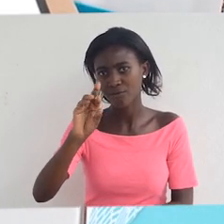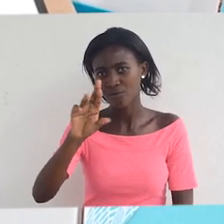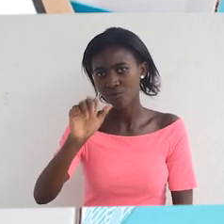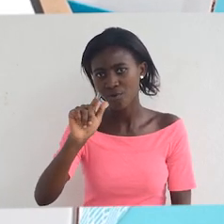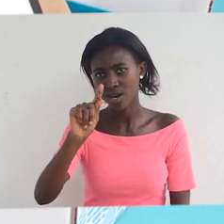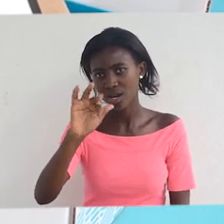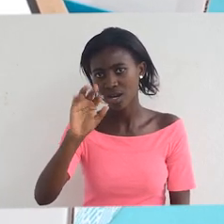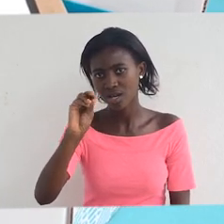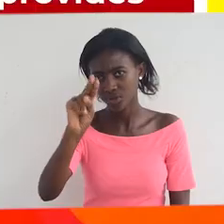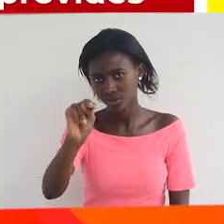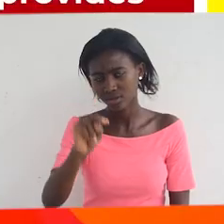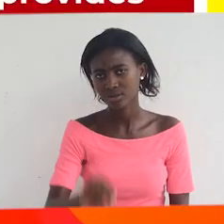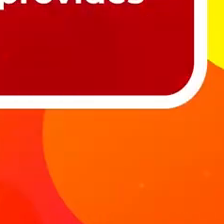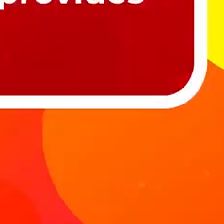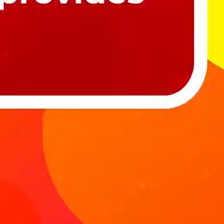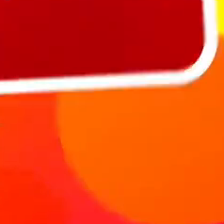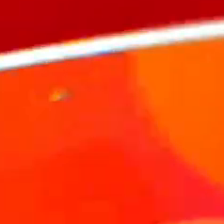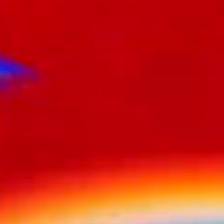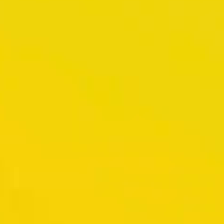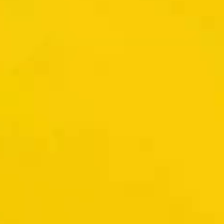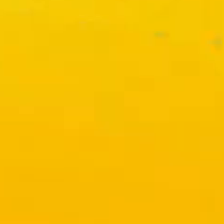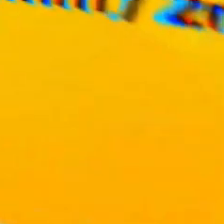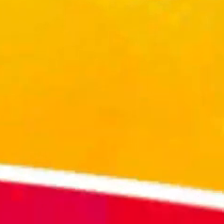than perforations.